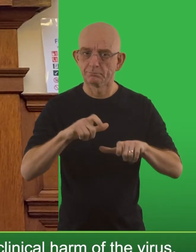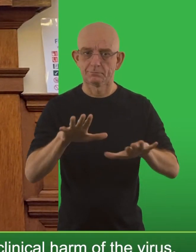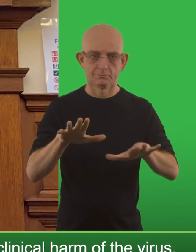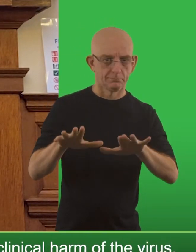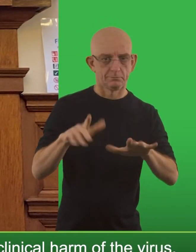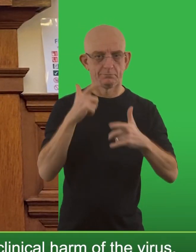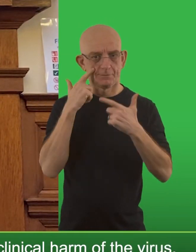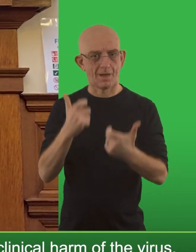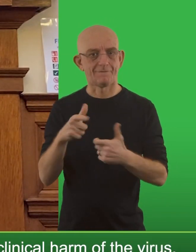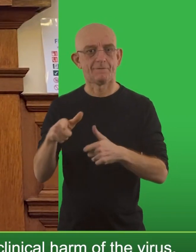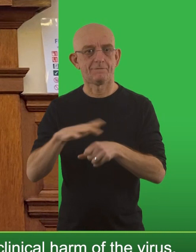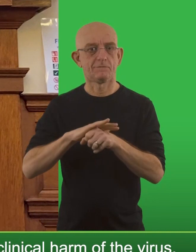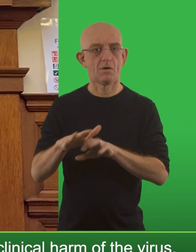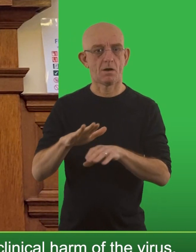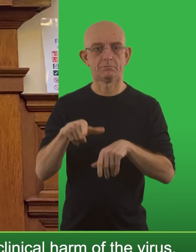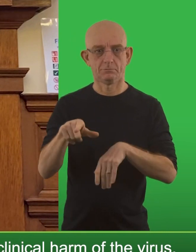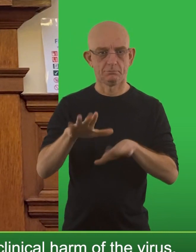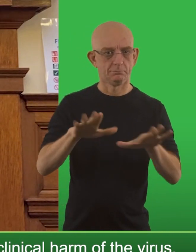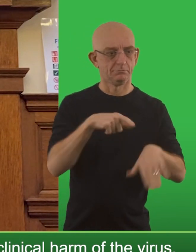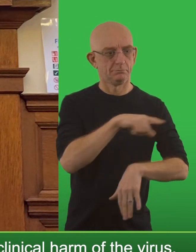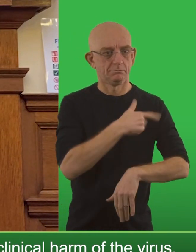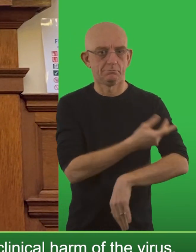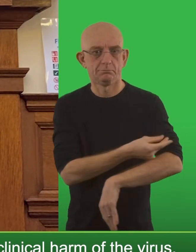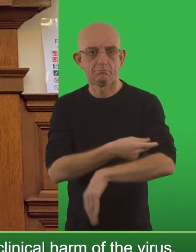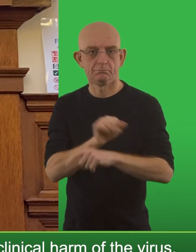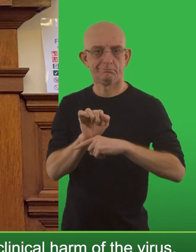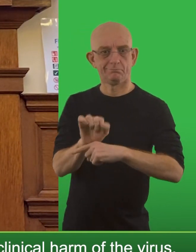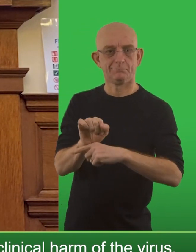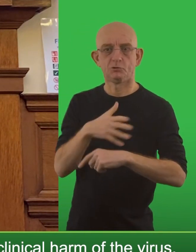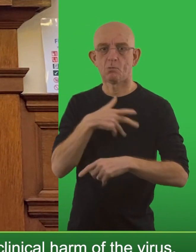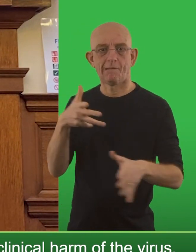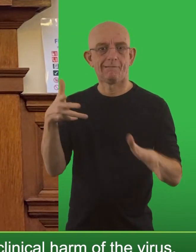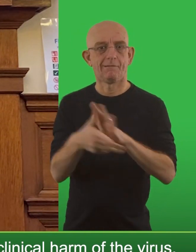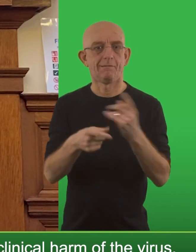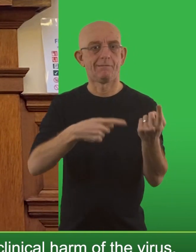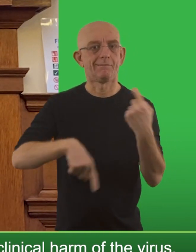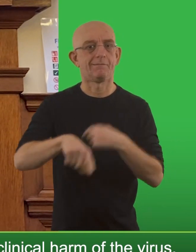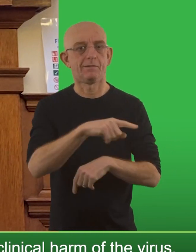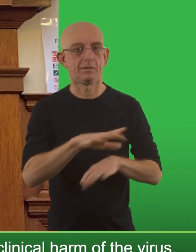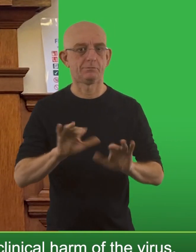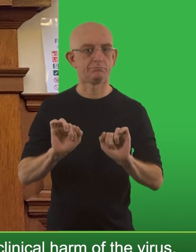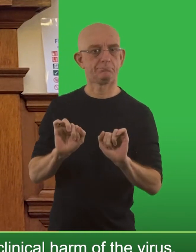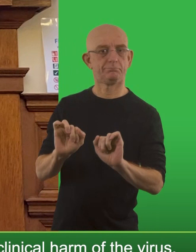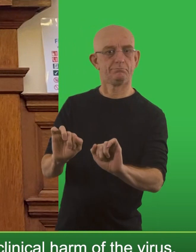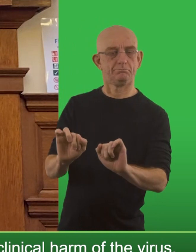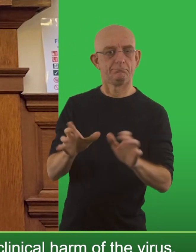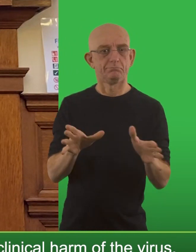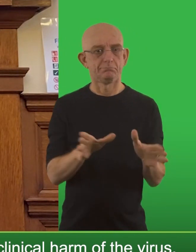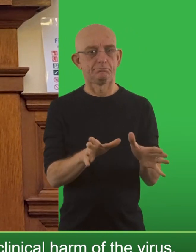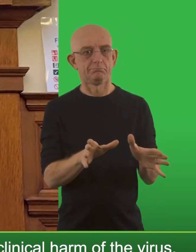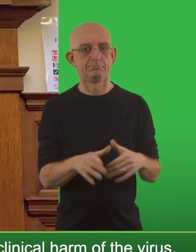So we will be aiming to continue to balance the clinical harm of the virus in a well-vaccinated population from the wider